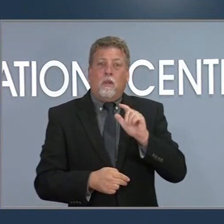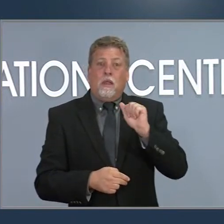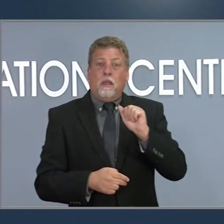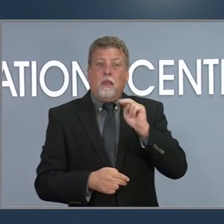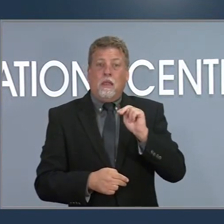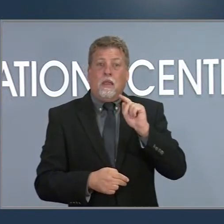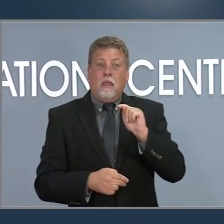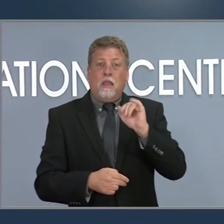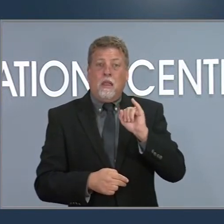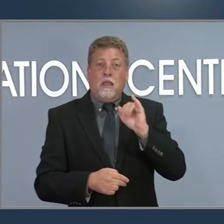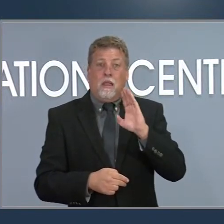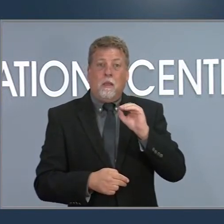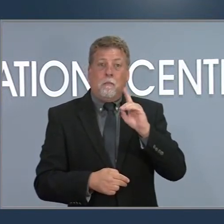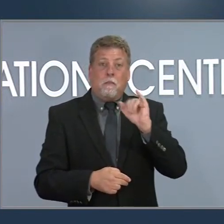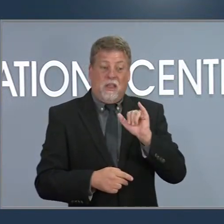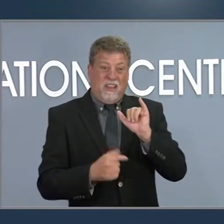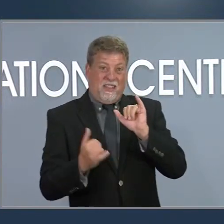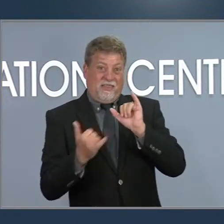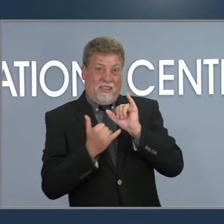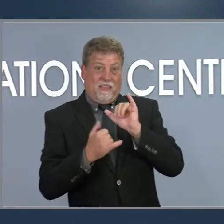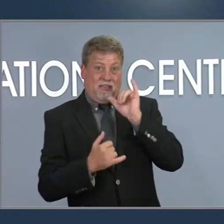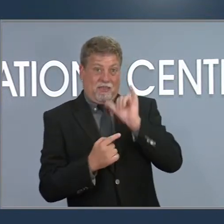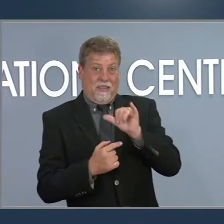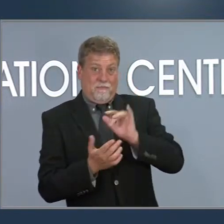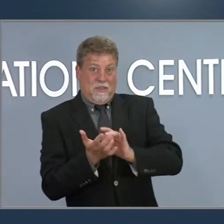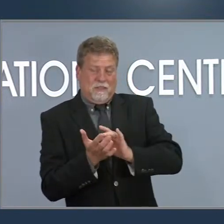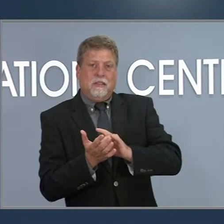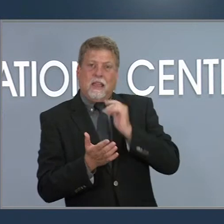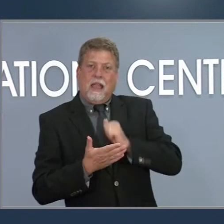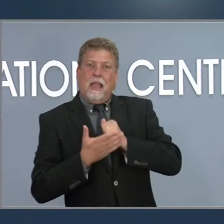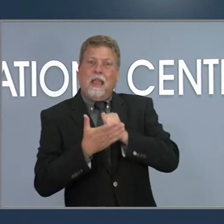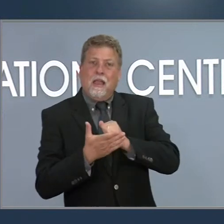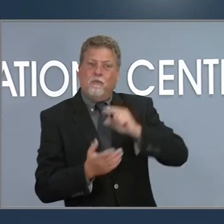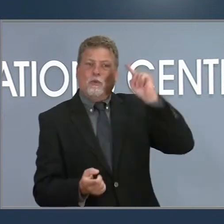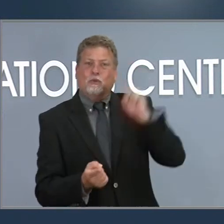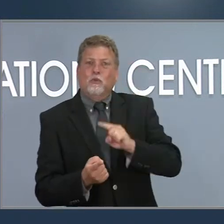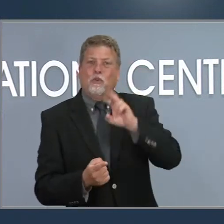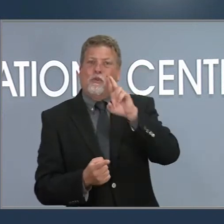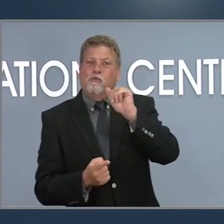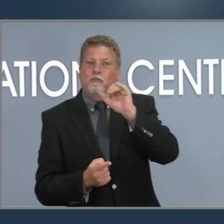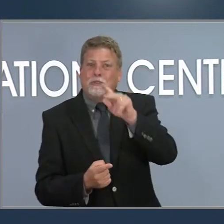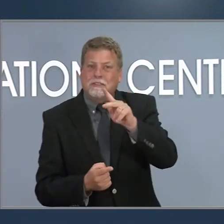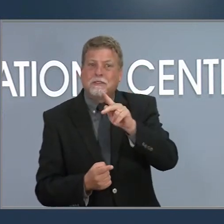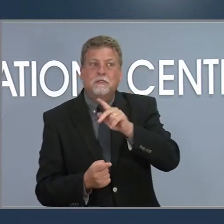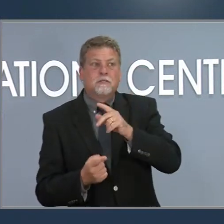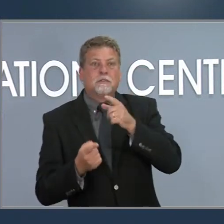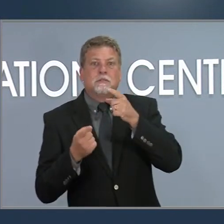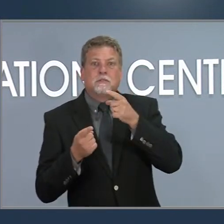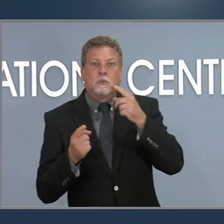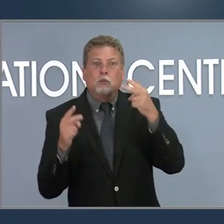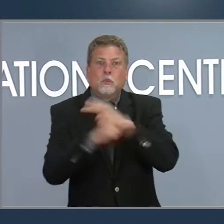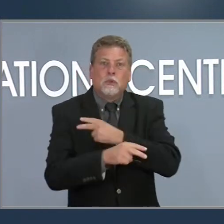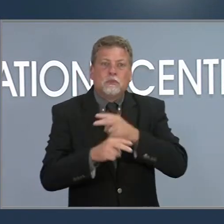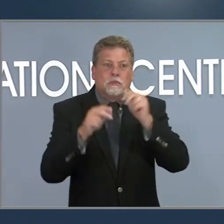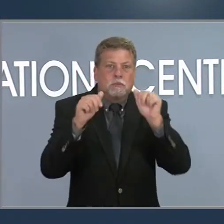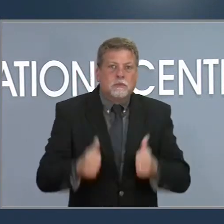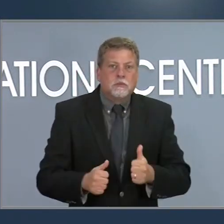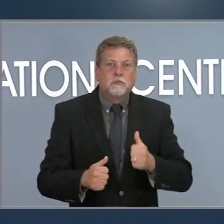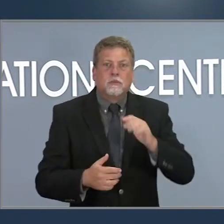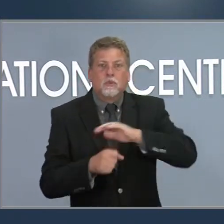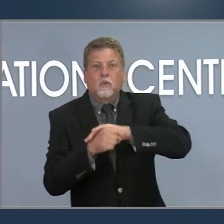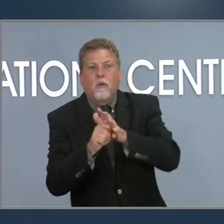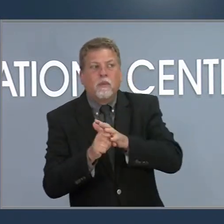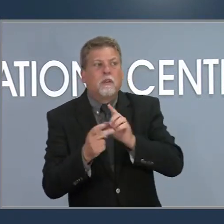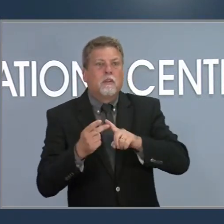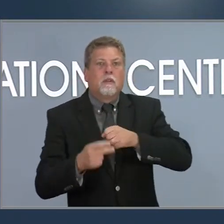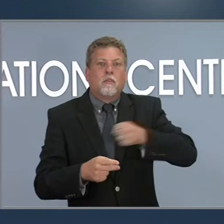risk of going to the hospital or for getting severe symptoms. And in good news, we saw a 73% increase in monoclonal